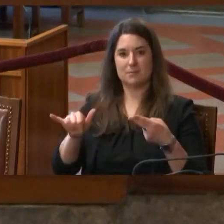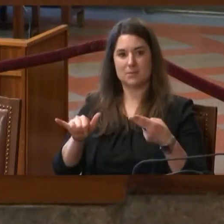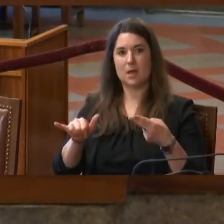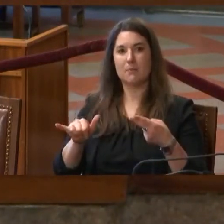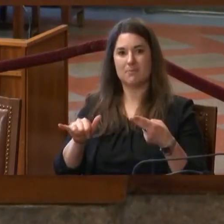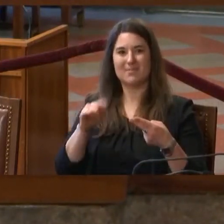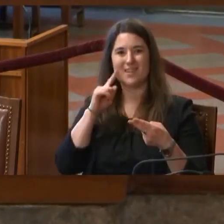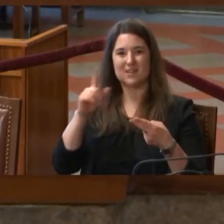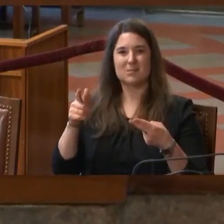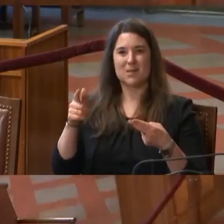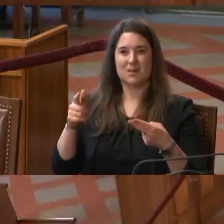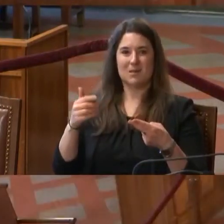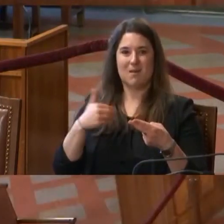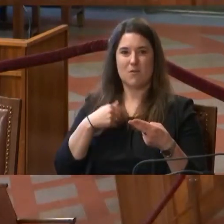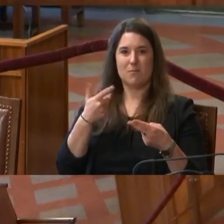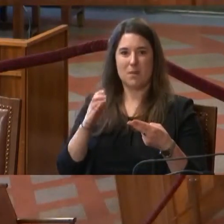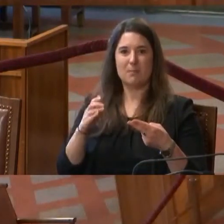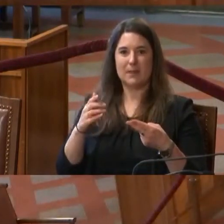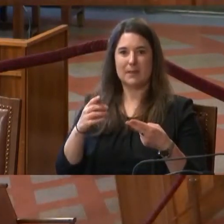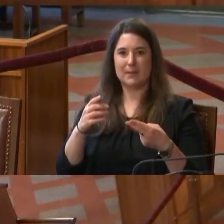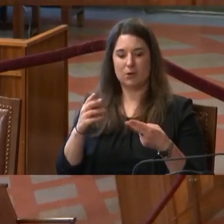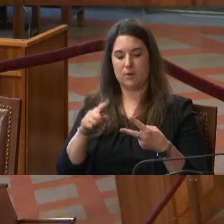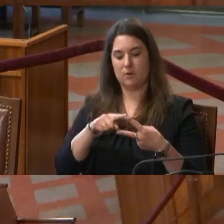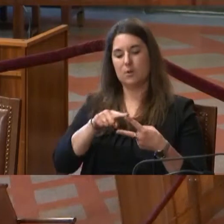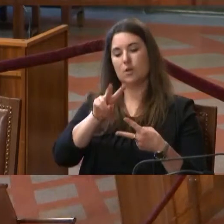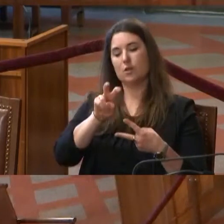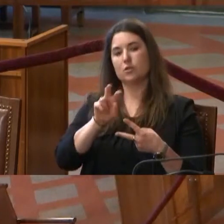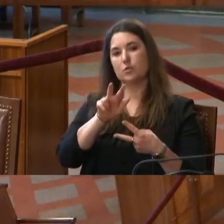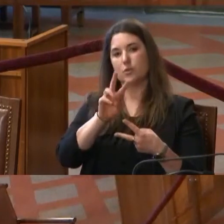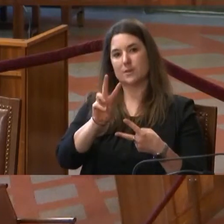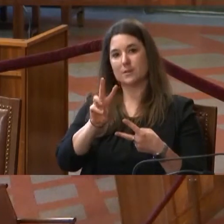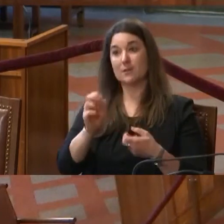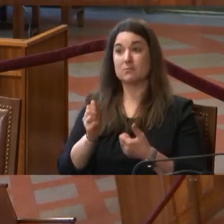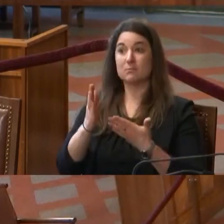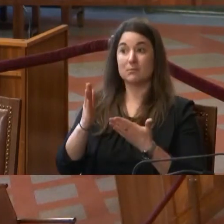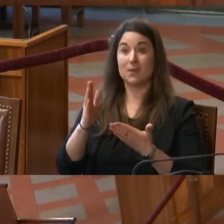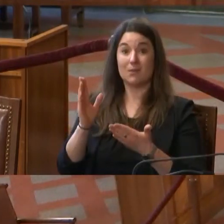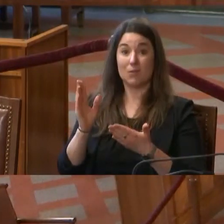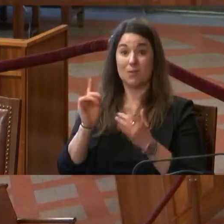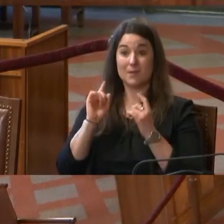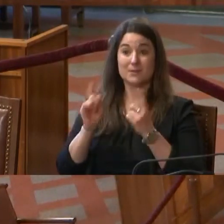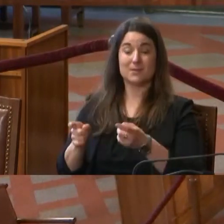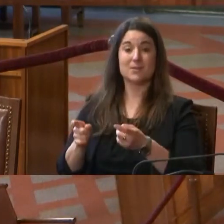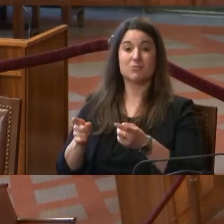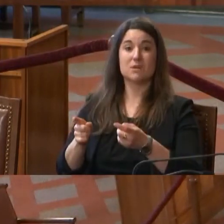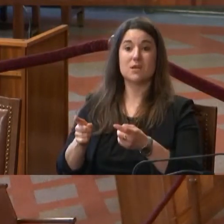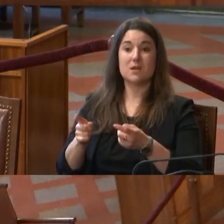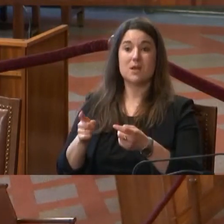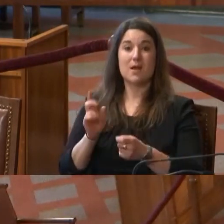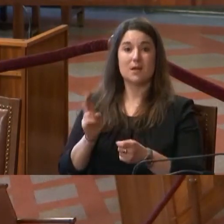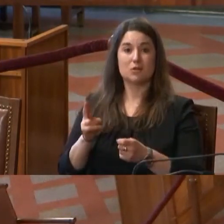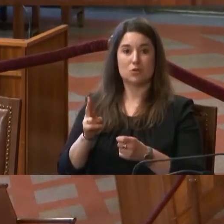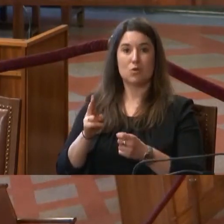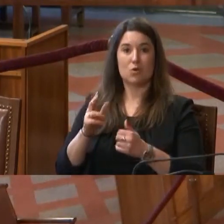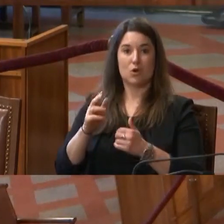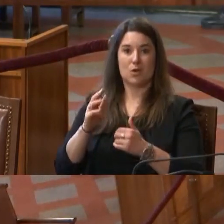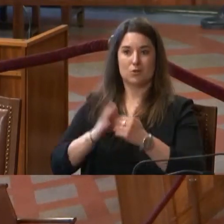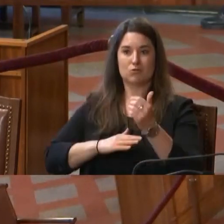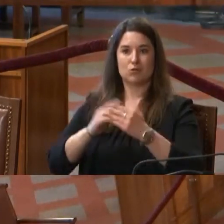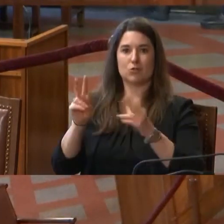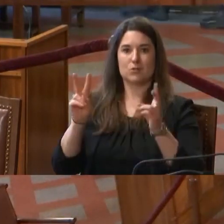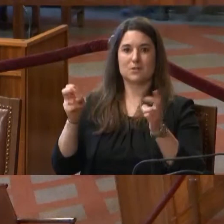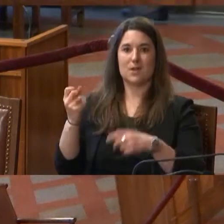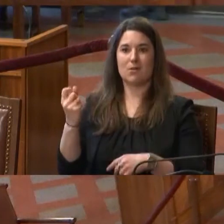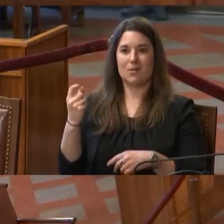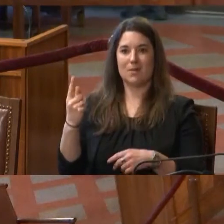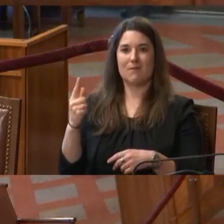public hearings. Bill 236, resolution providing for the designation as a historic structure under Title 11